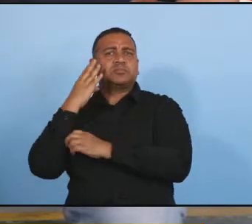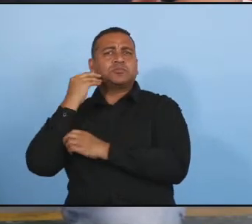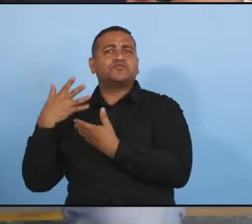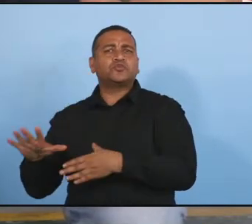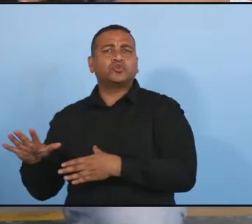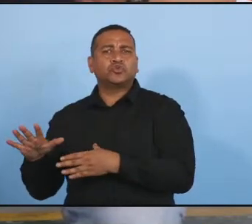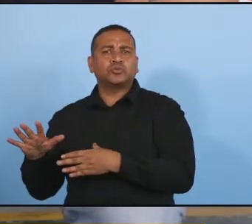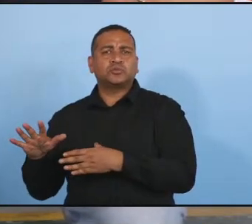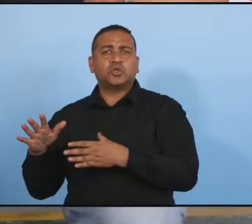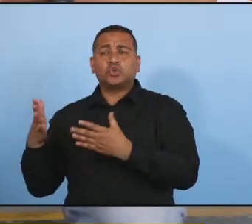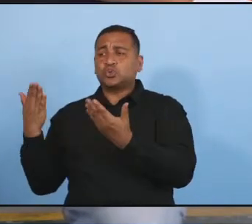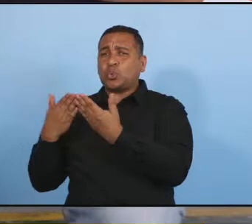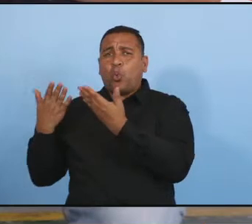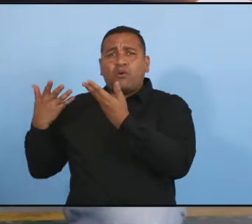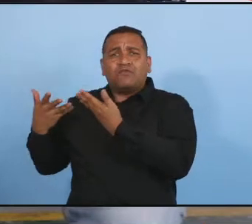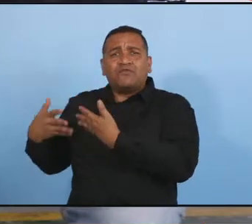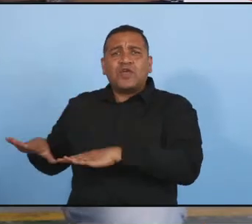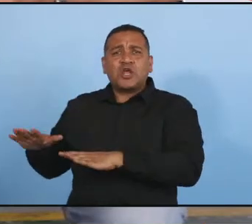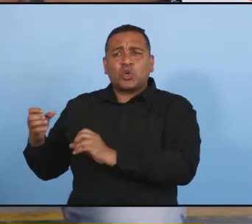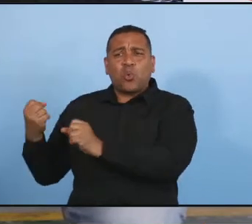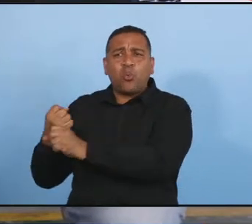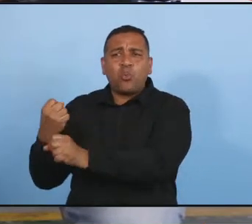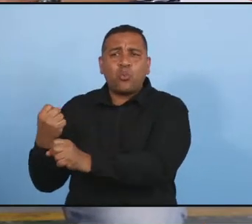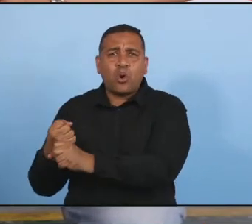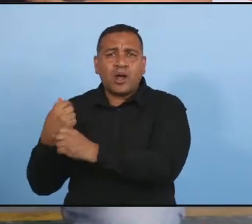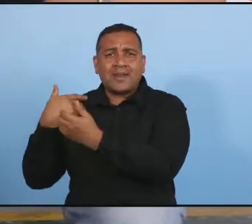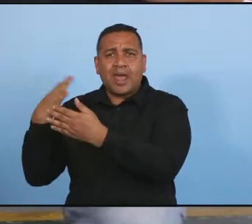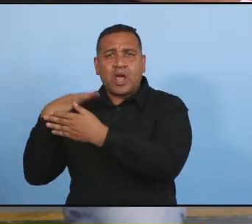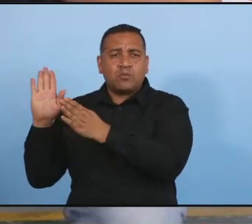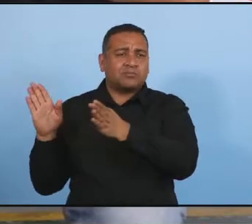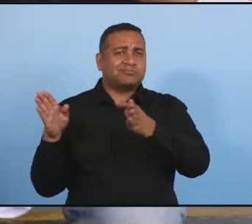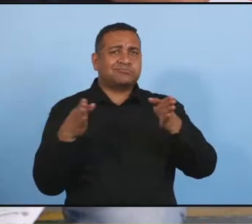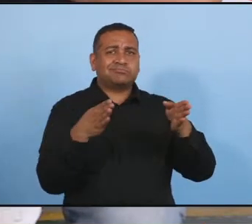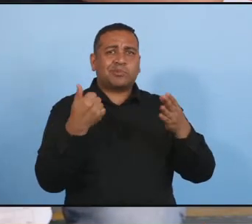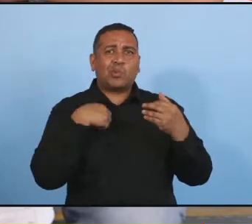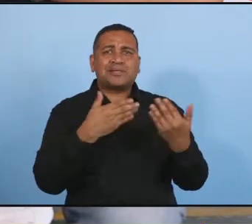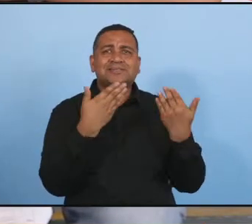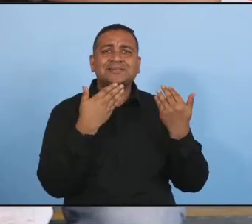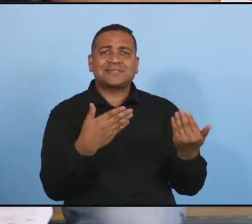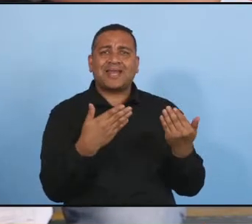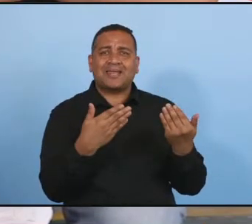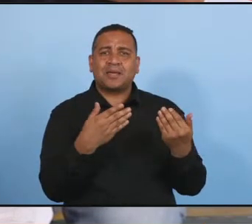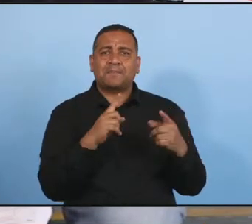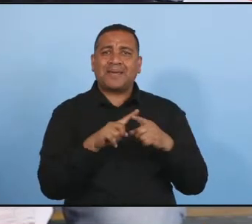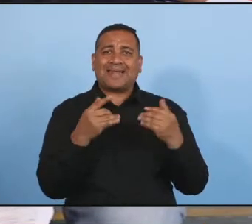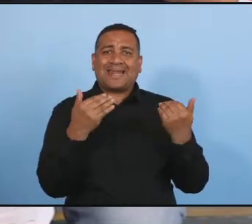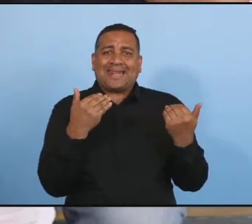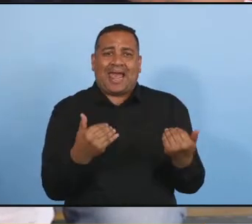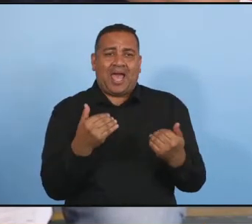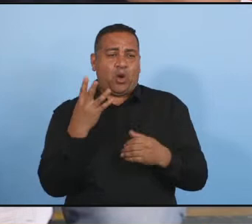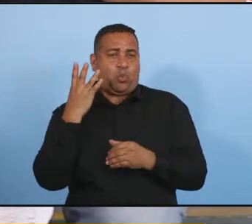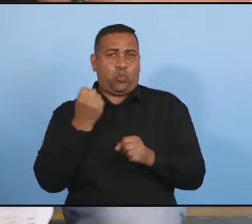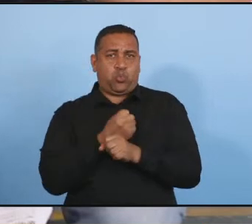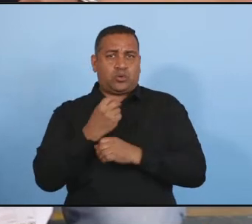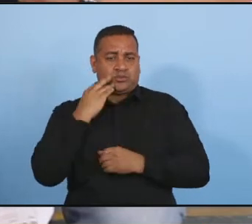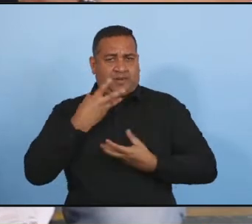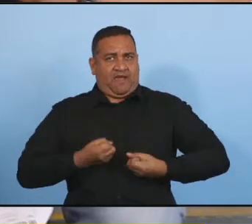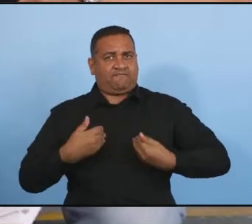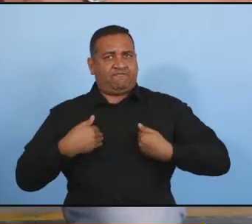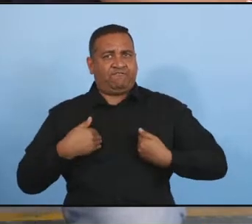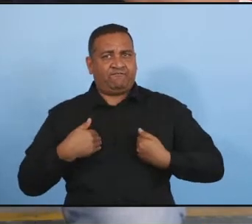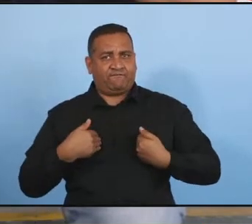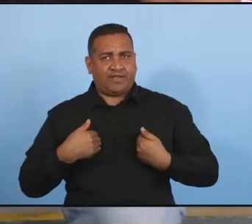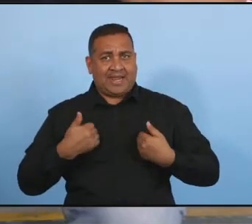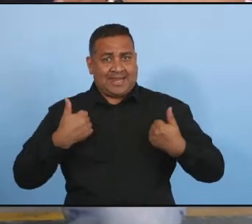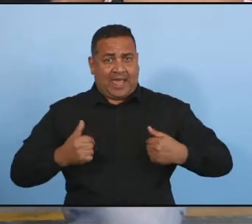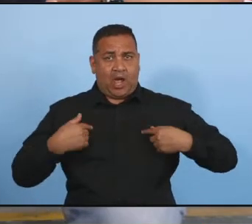the opportunities was at the time, or, you know, I couldn't do what I wanted to do. But now I've got work experience. Absolutely. So I can come through the doors here,